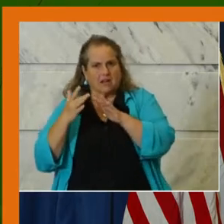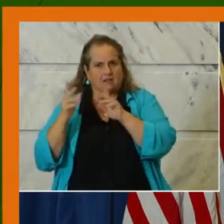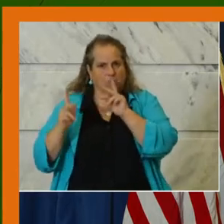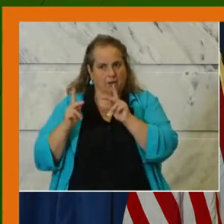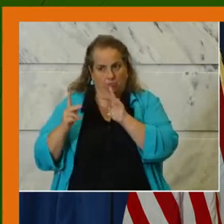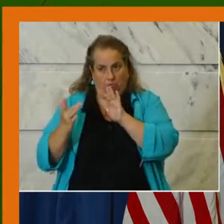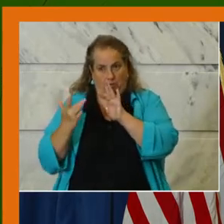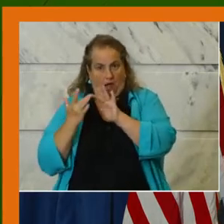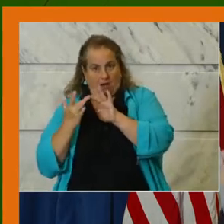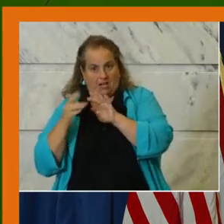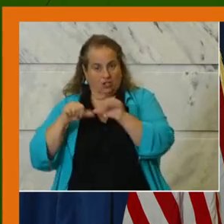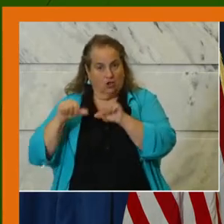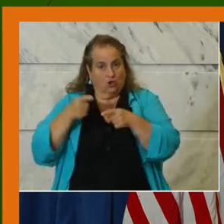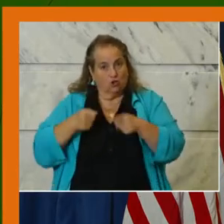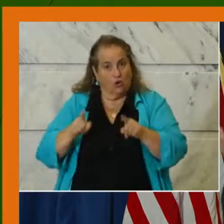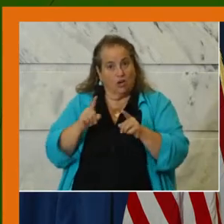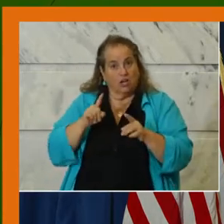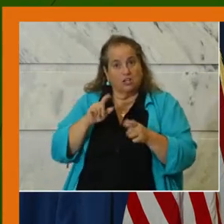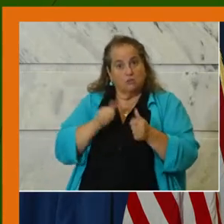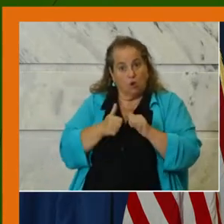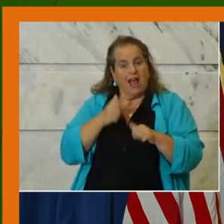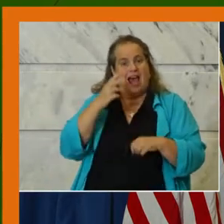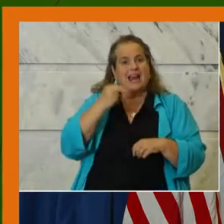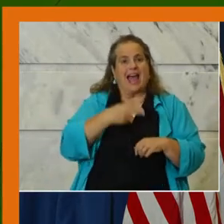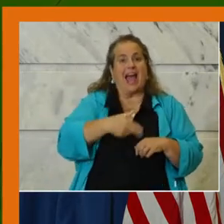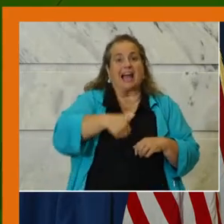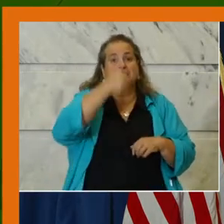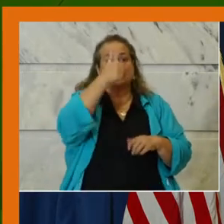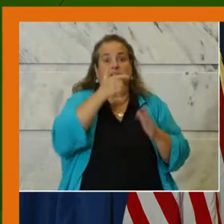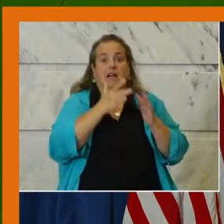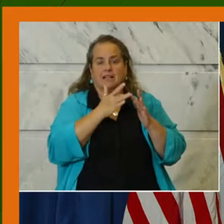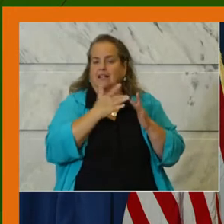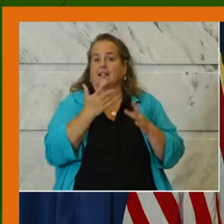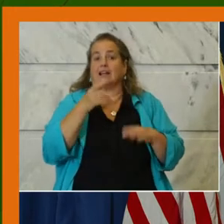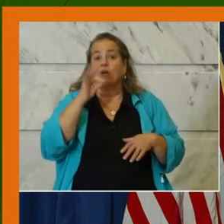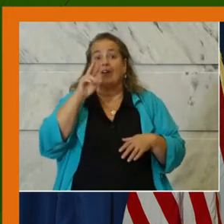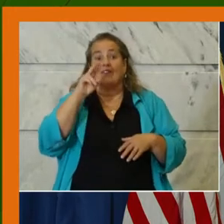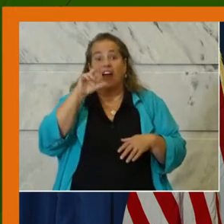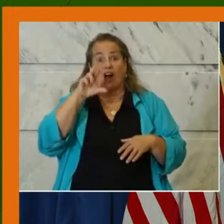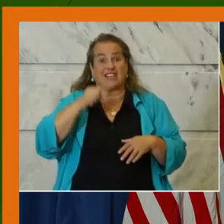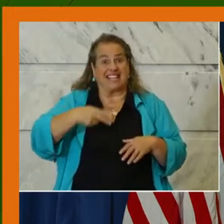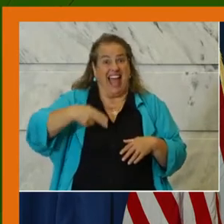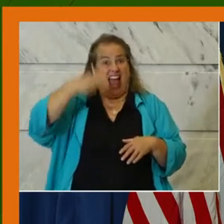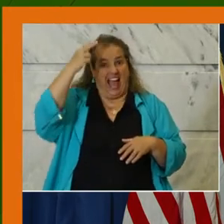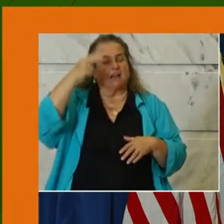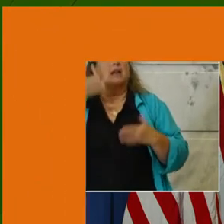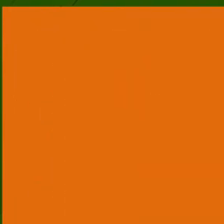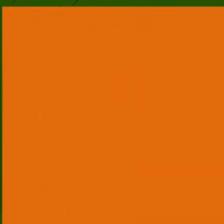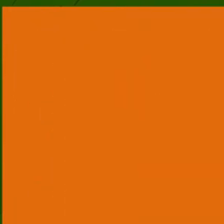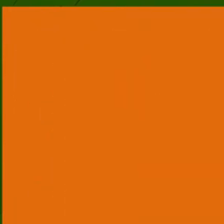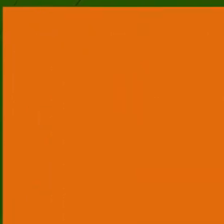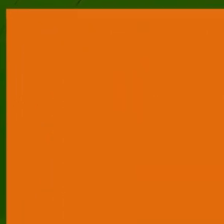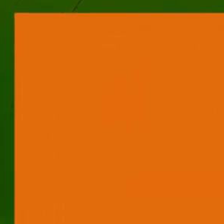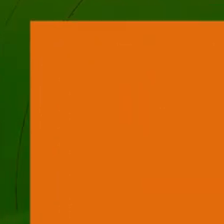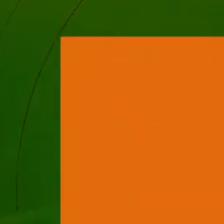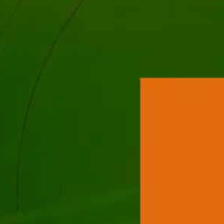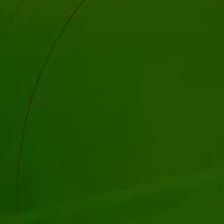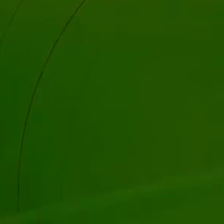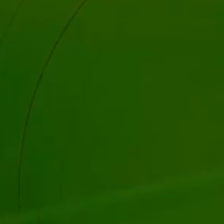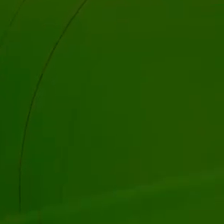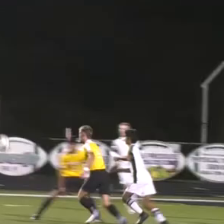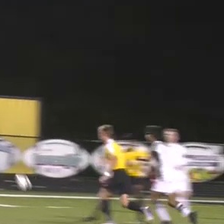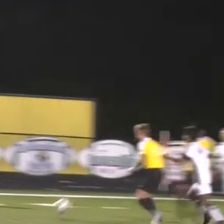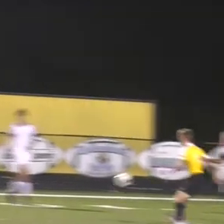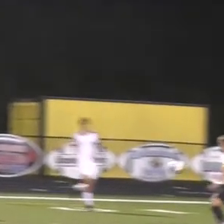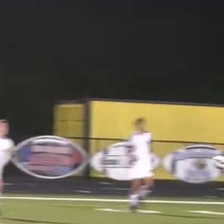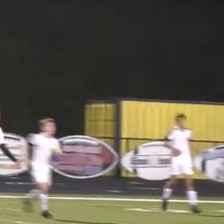contact. And at a time when the virus is really high, we play the sports with the lowest contact. They have the greatest percentage of being